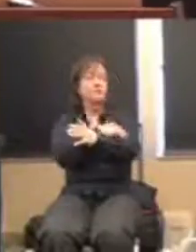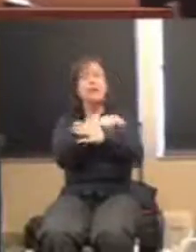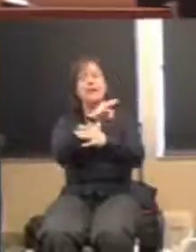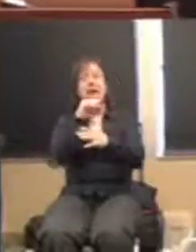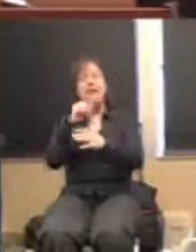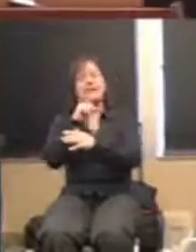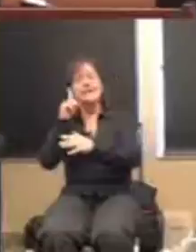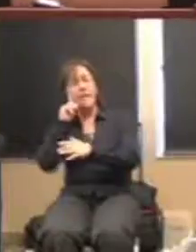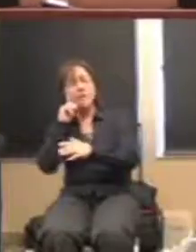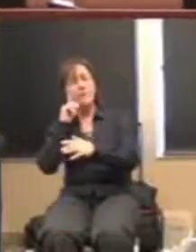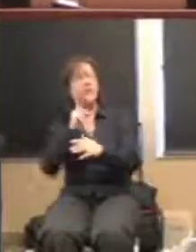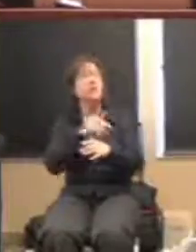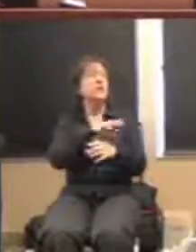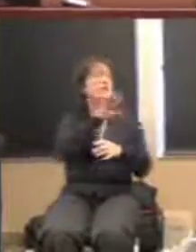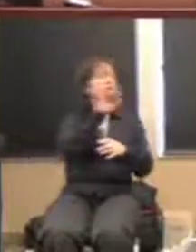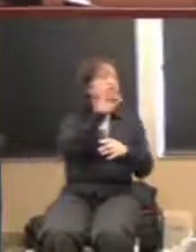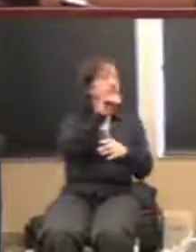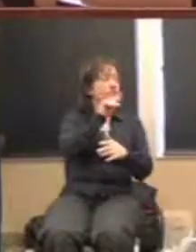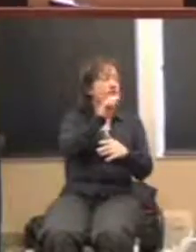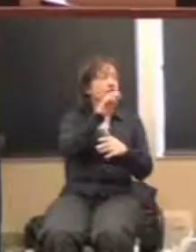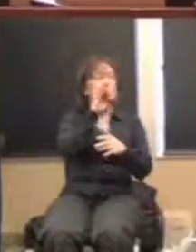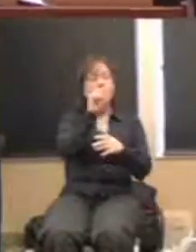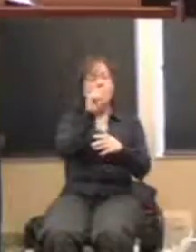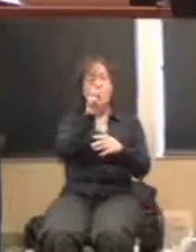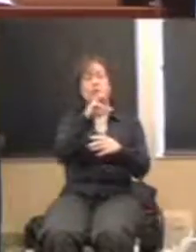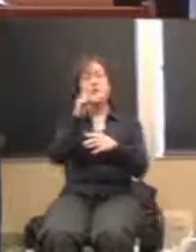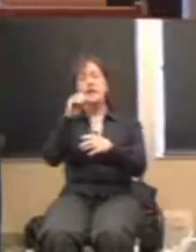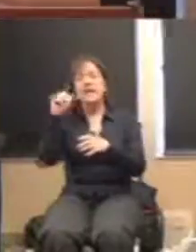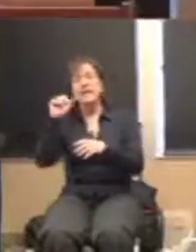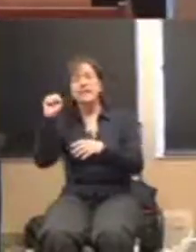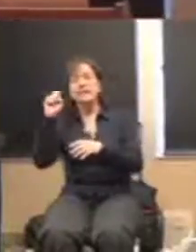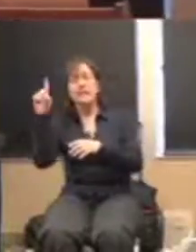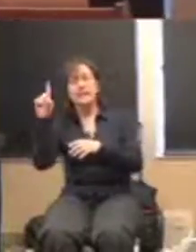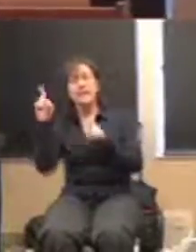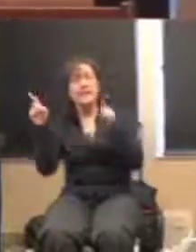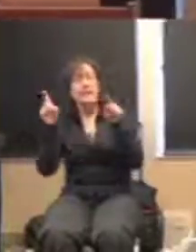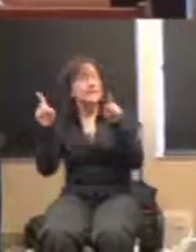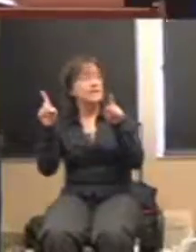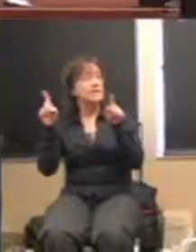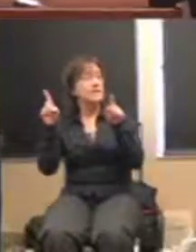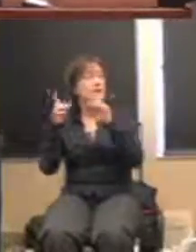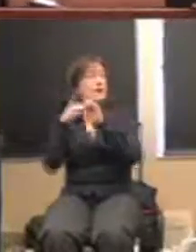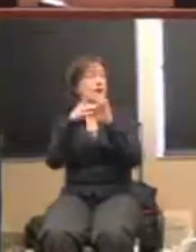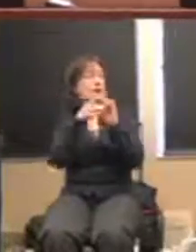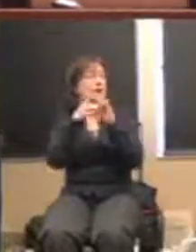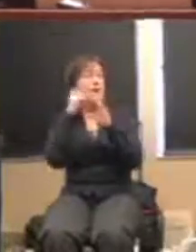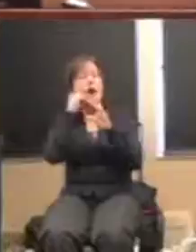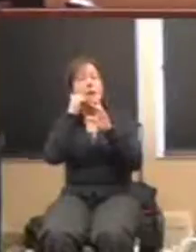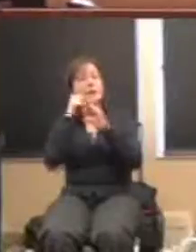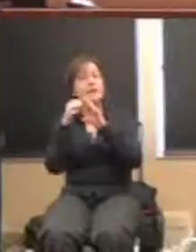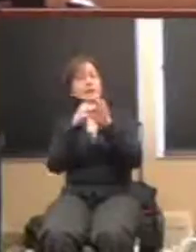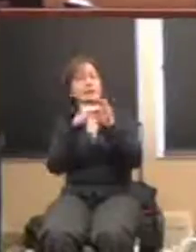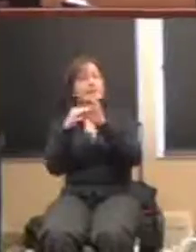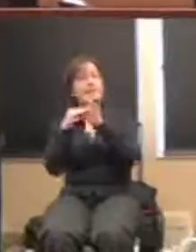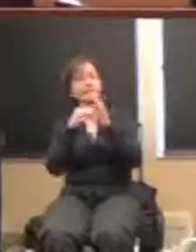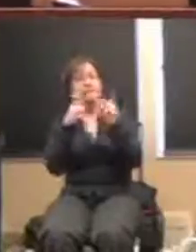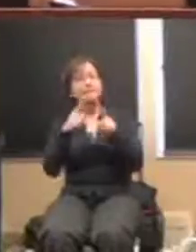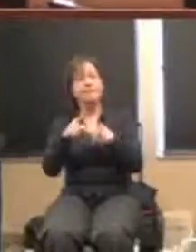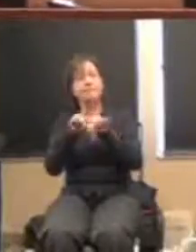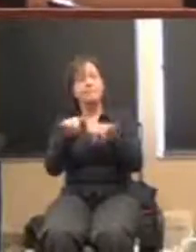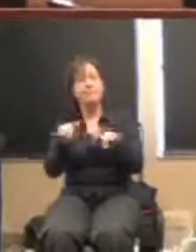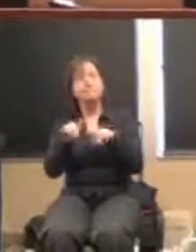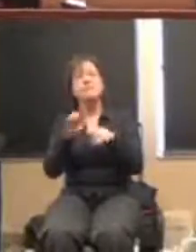motor and ASD really are commonly comorbid. So we really have to